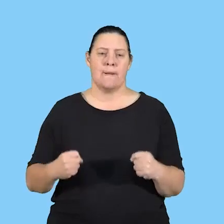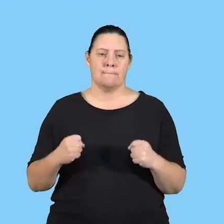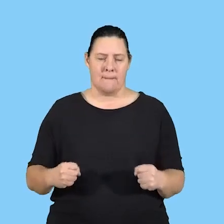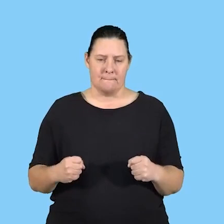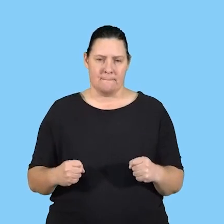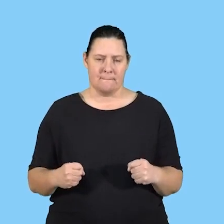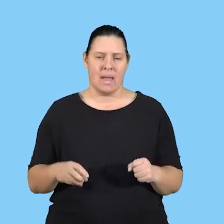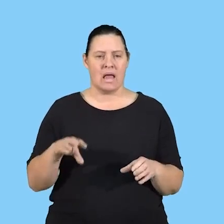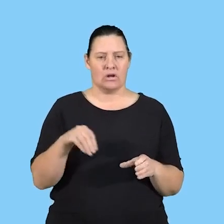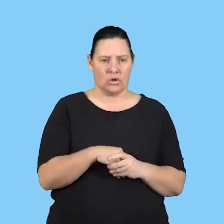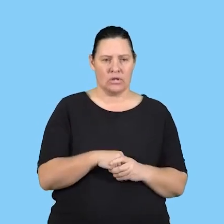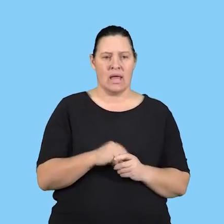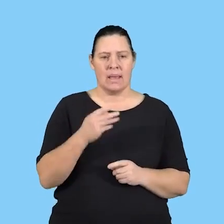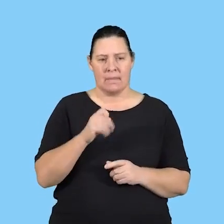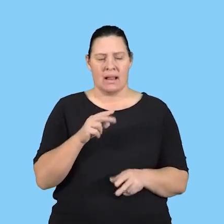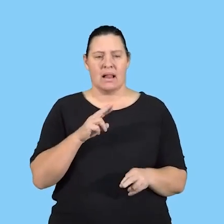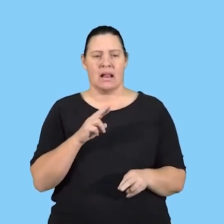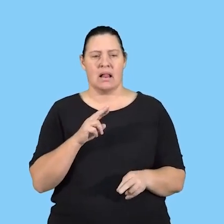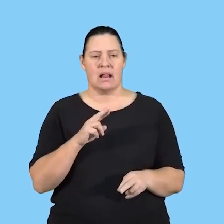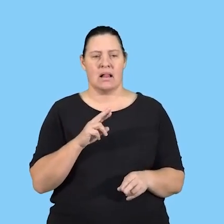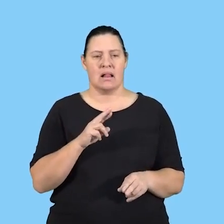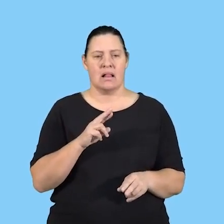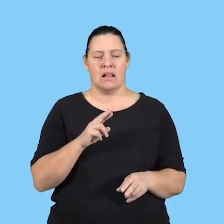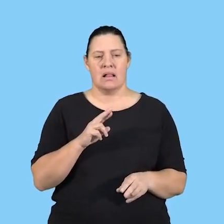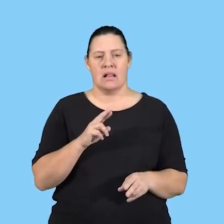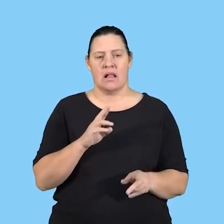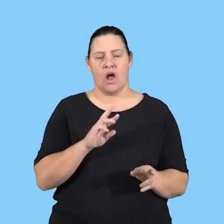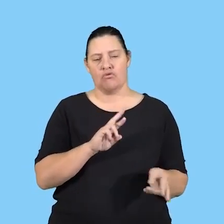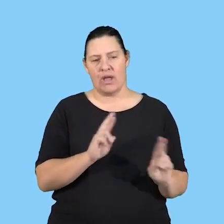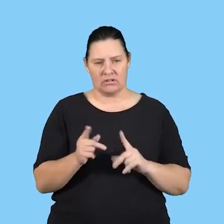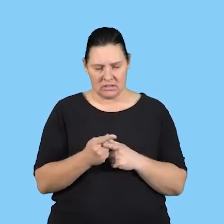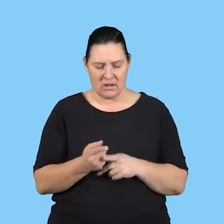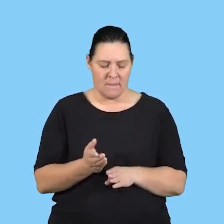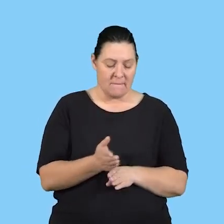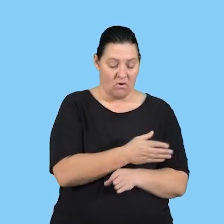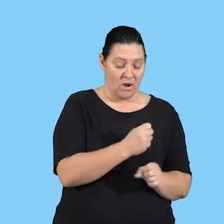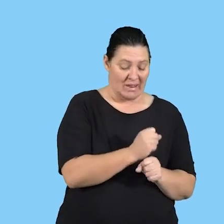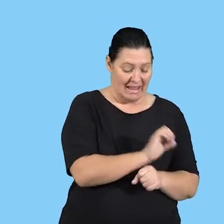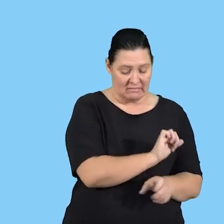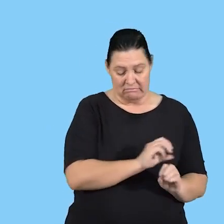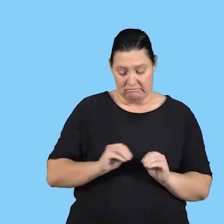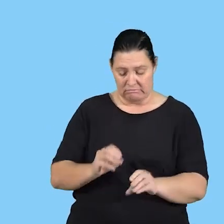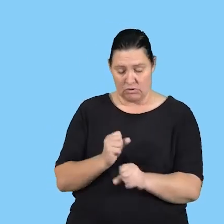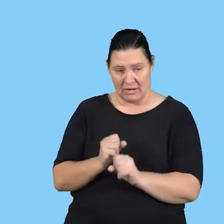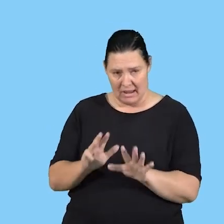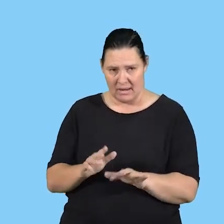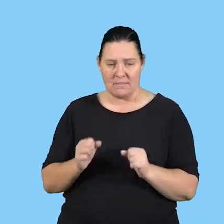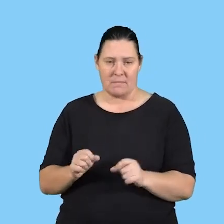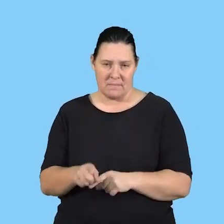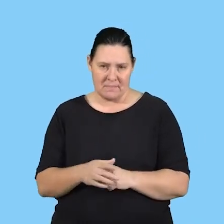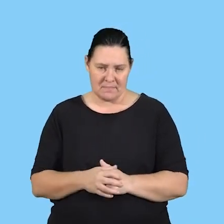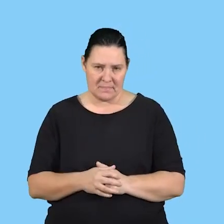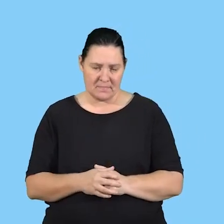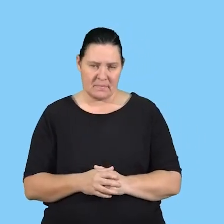just retained, including the chemical reactions that belong to the previous grade, which is grade 8.